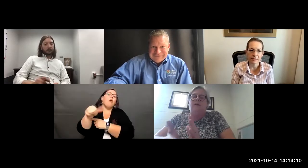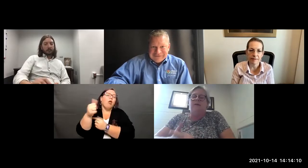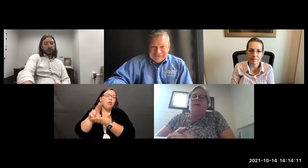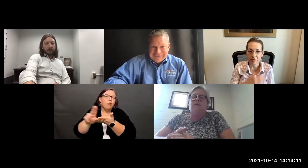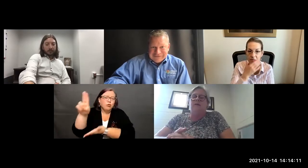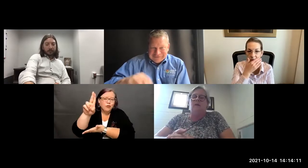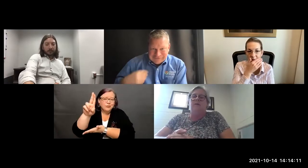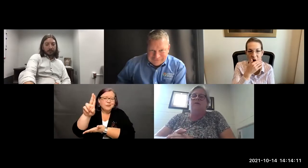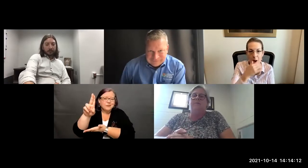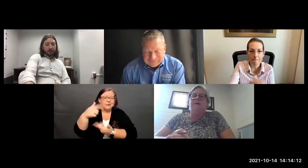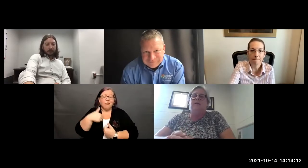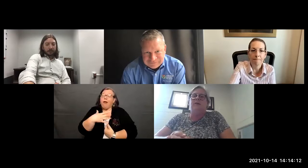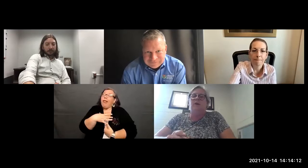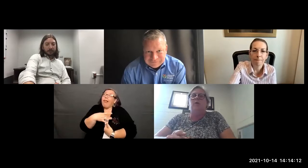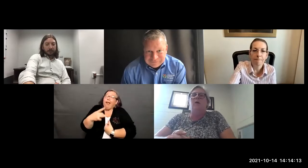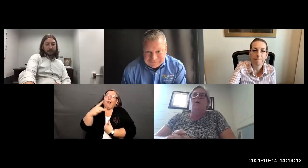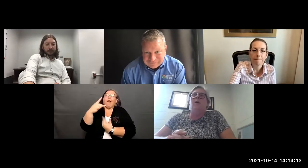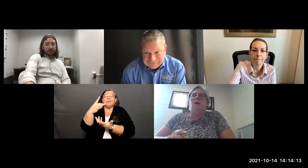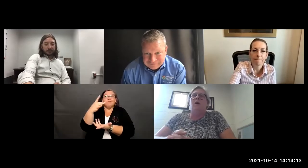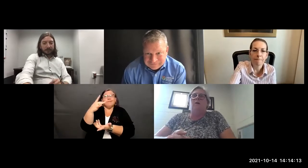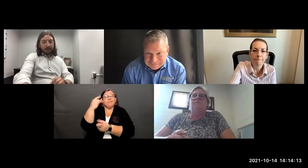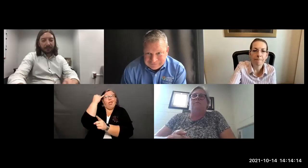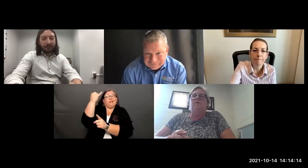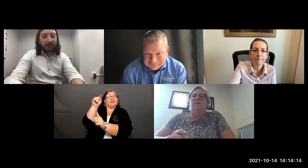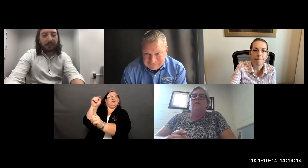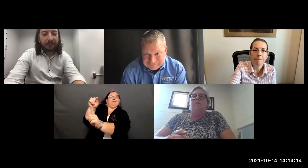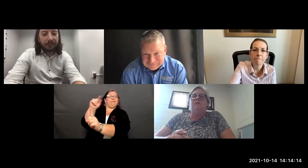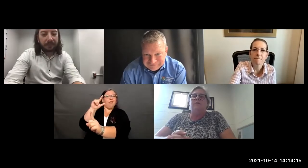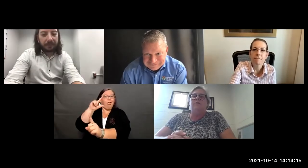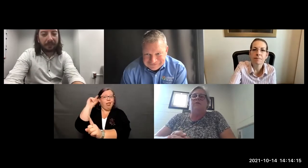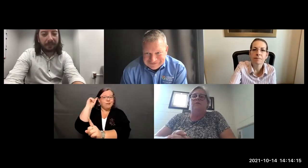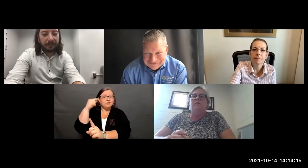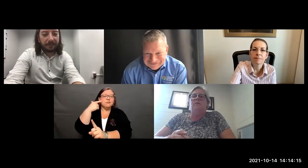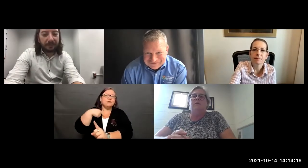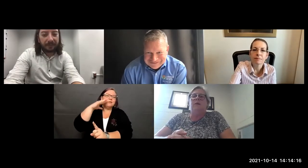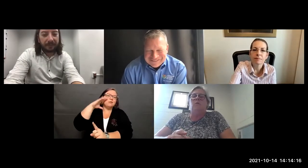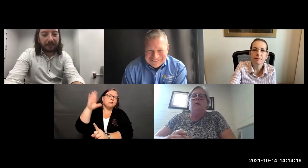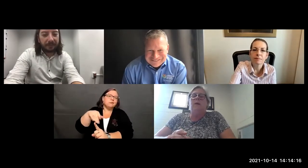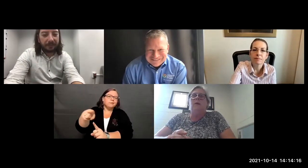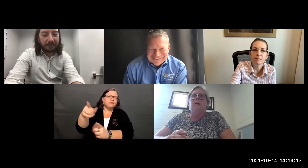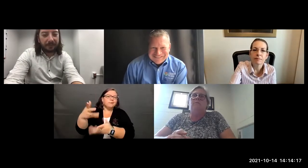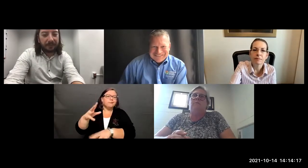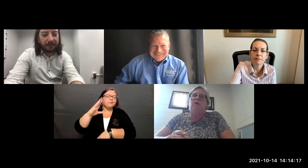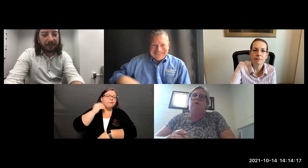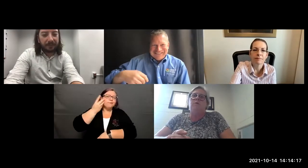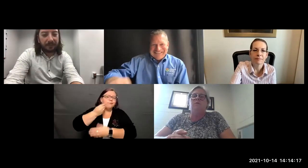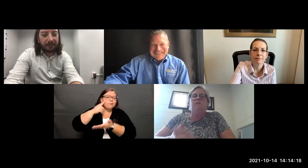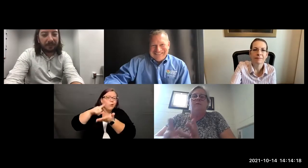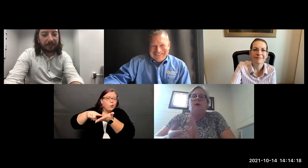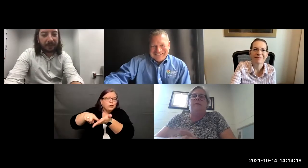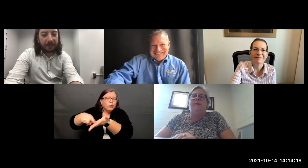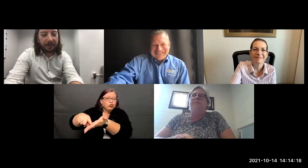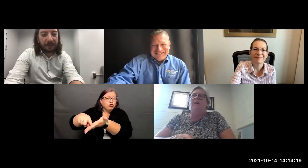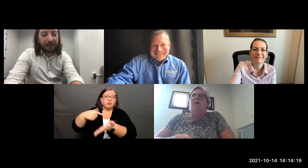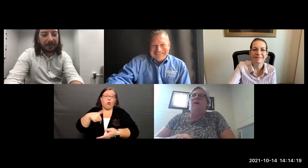like the idea of housing it at Gallaudet just because I know there's a lot of research that we use